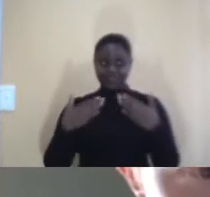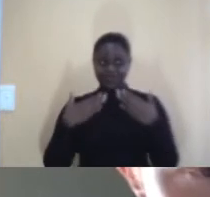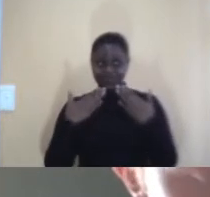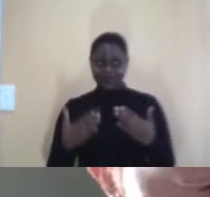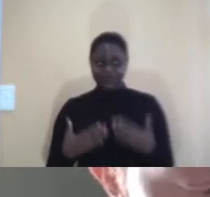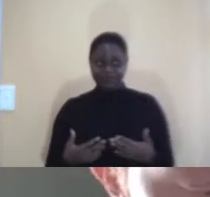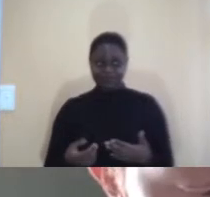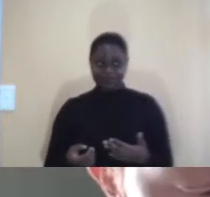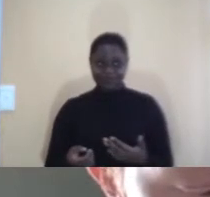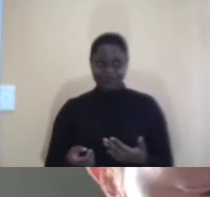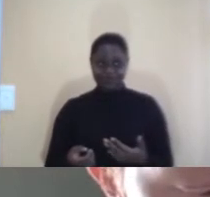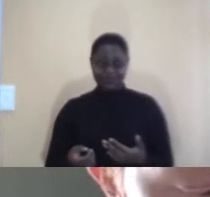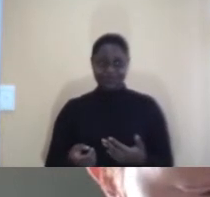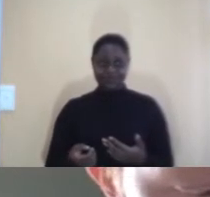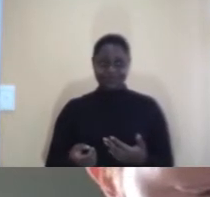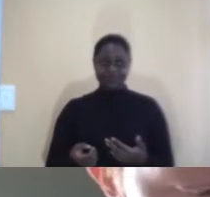have